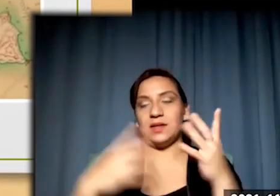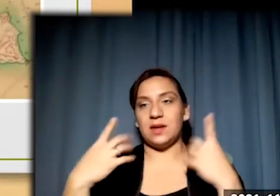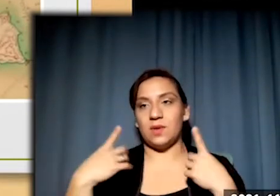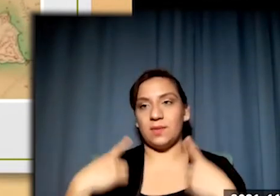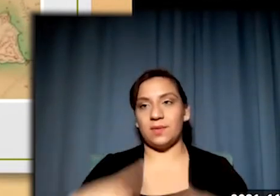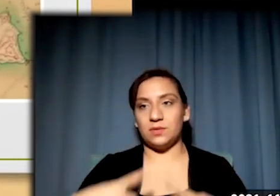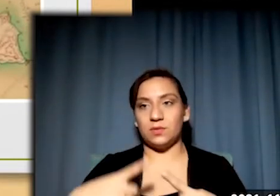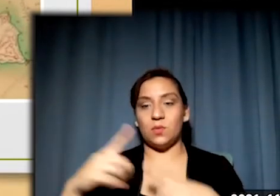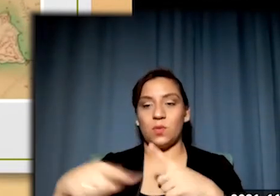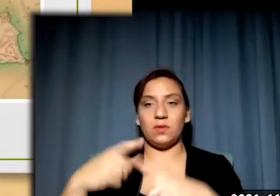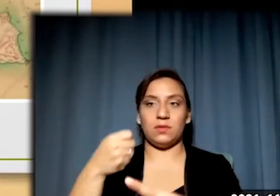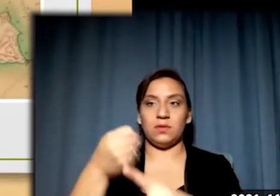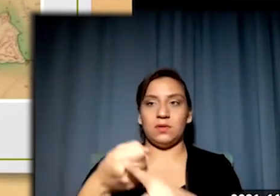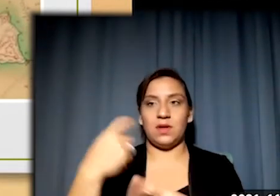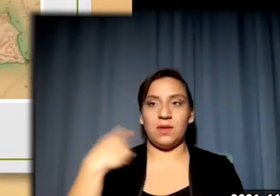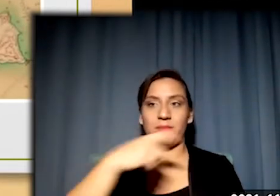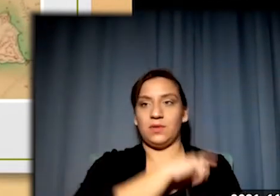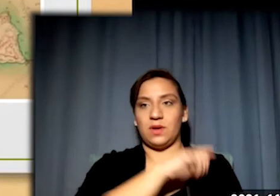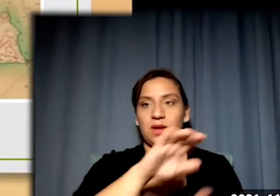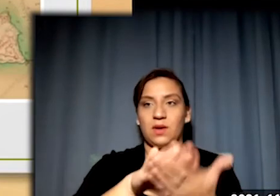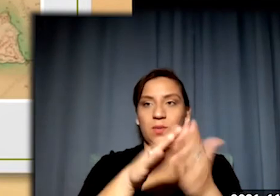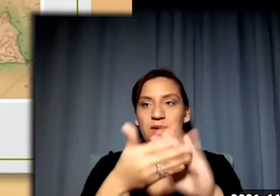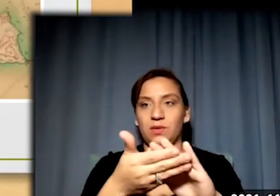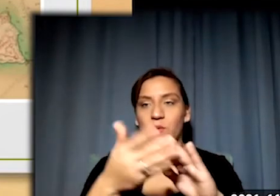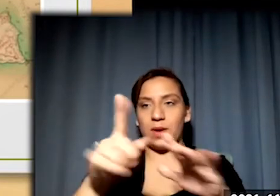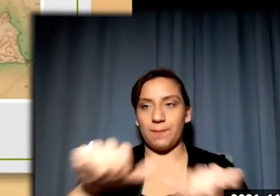large defensive trench named Trincheron.